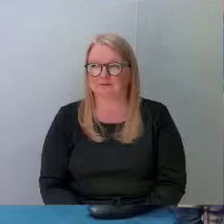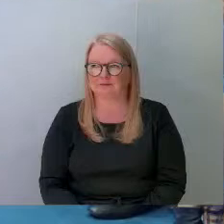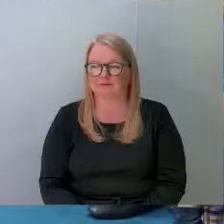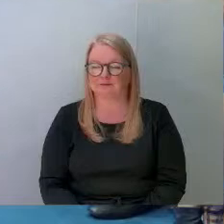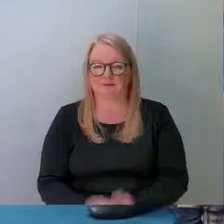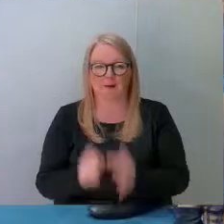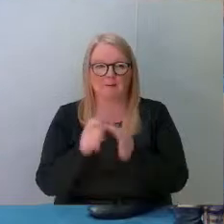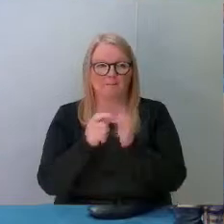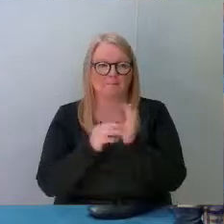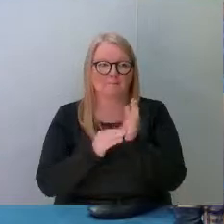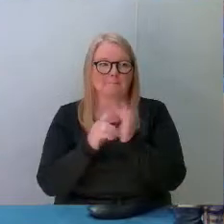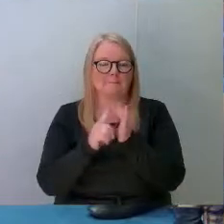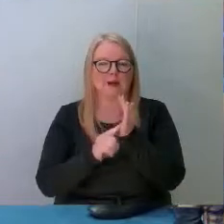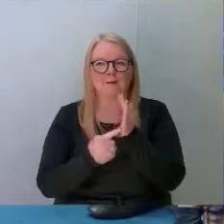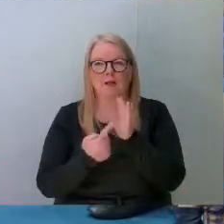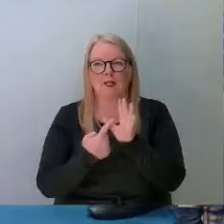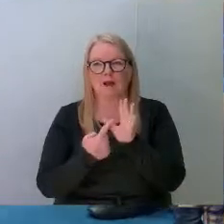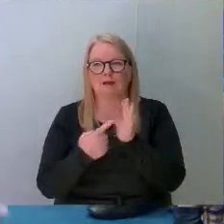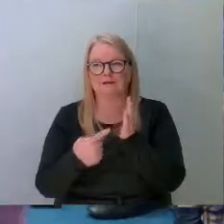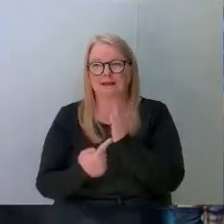Tamara Taylor.